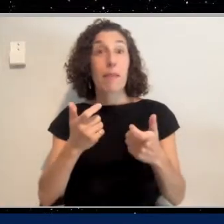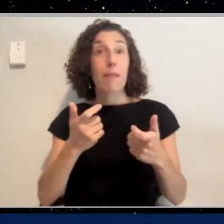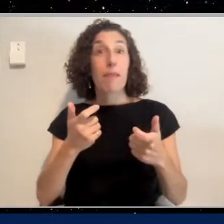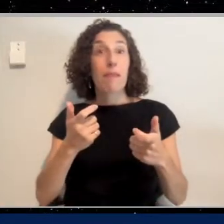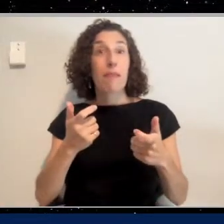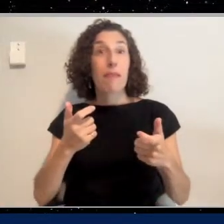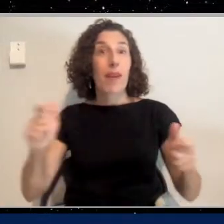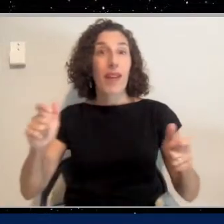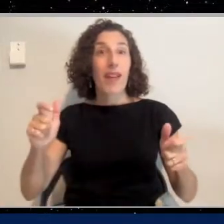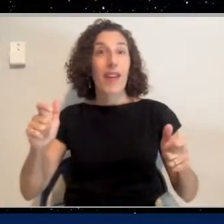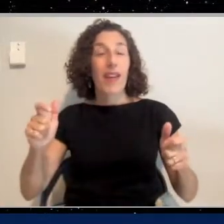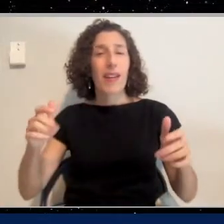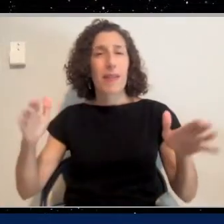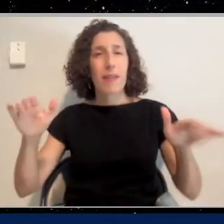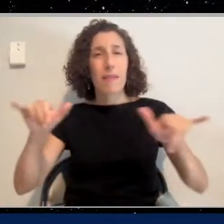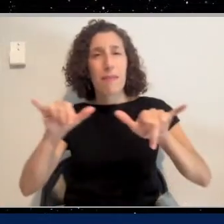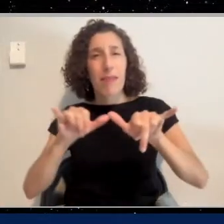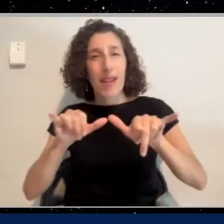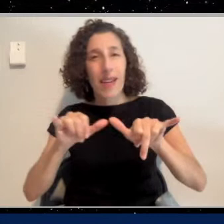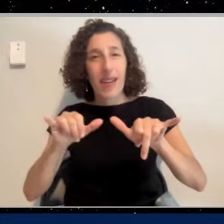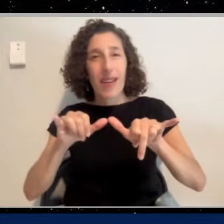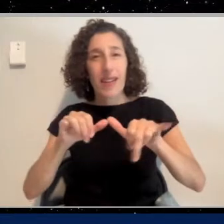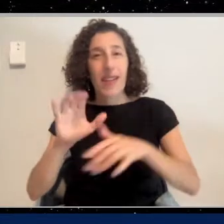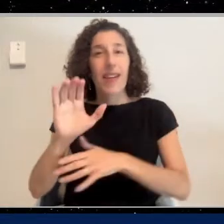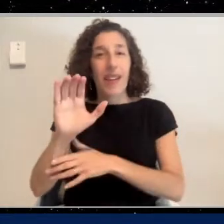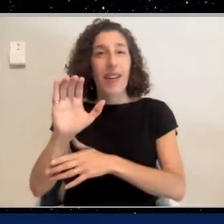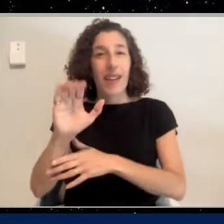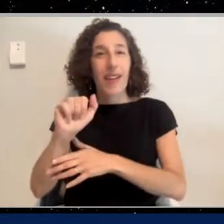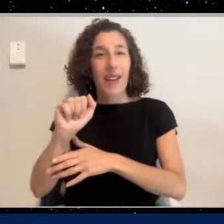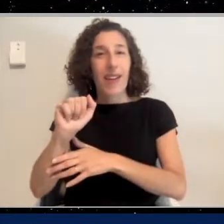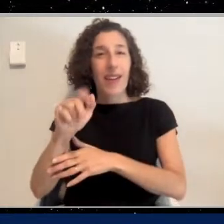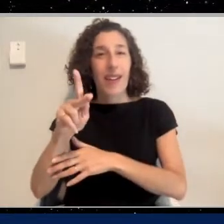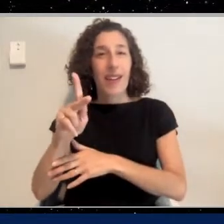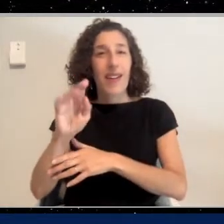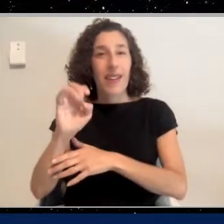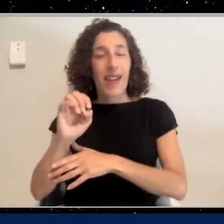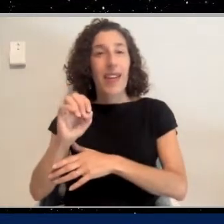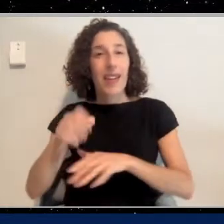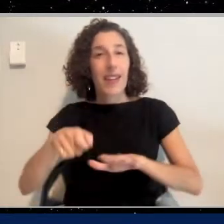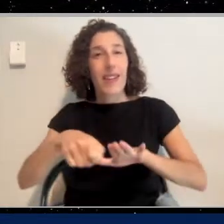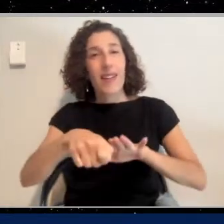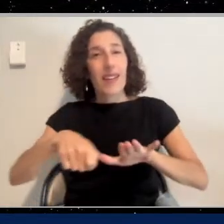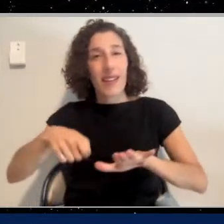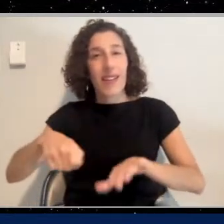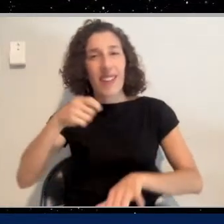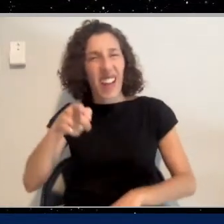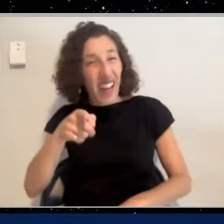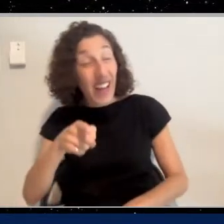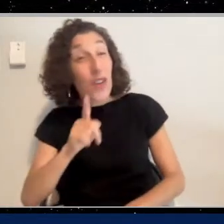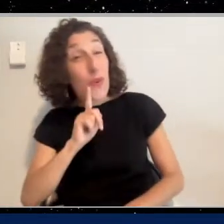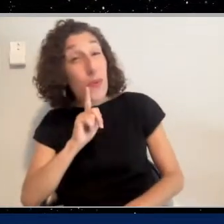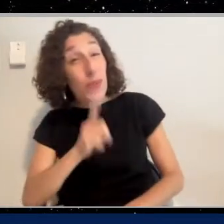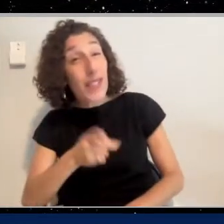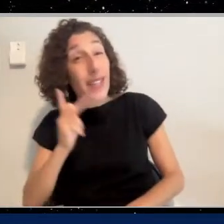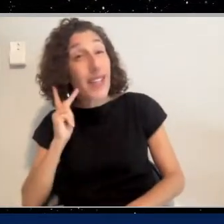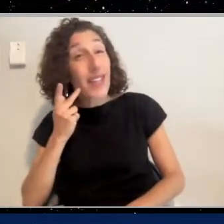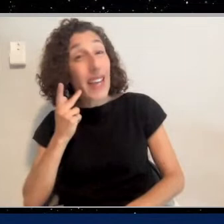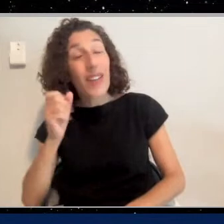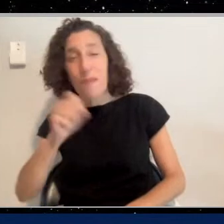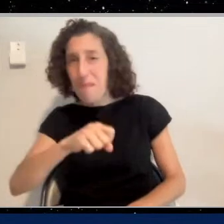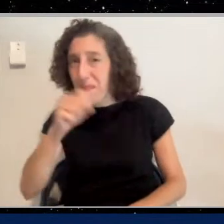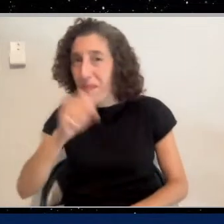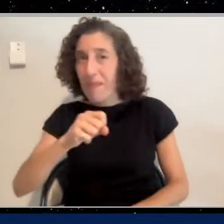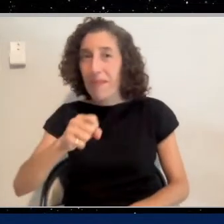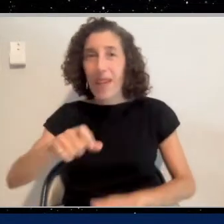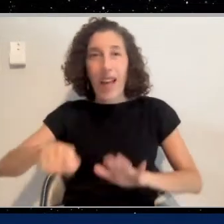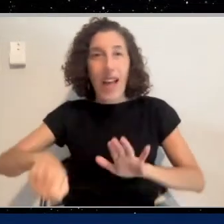touchable replicable model of a cake was on board Intrepid. Which was amazing. I